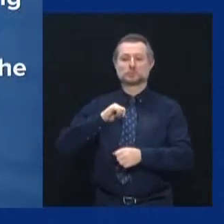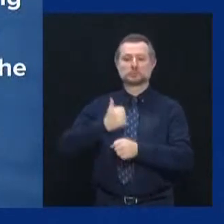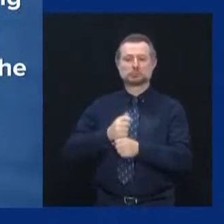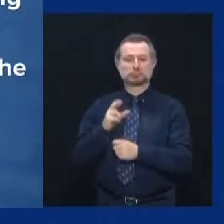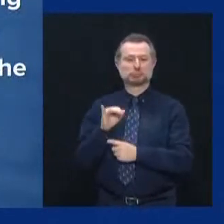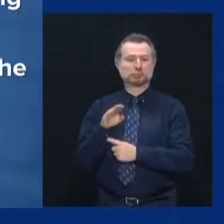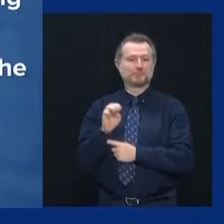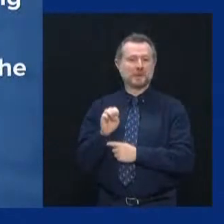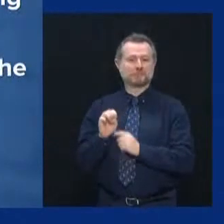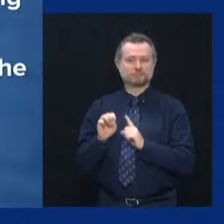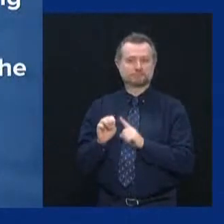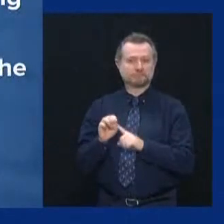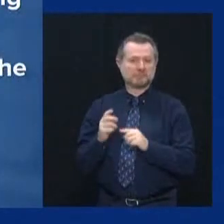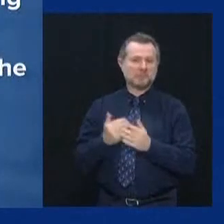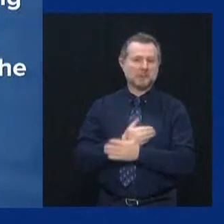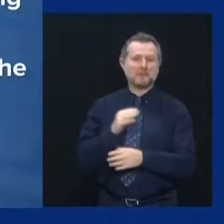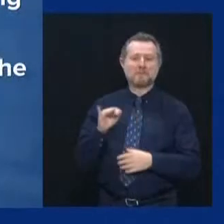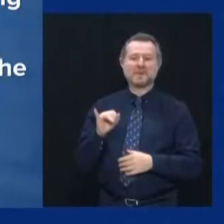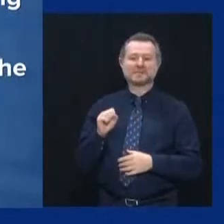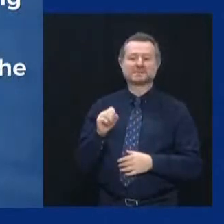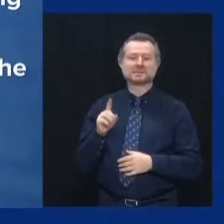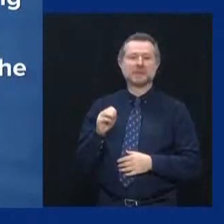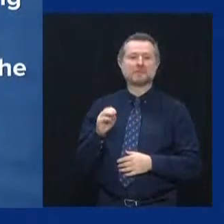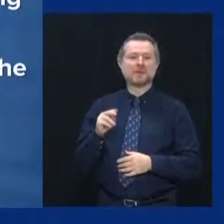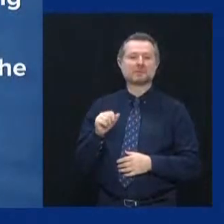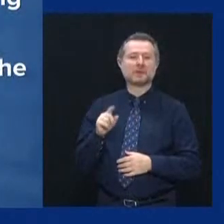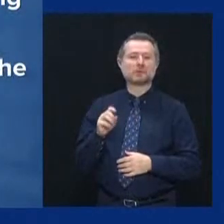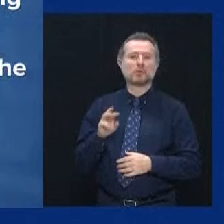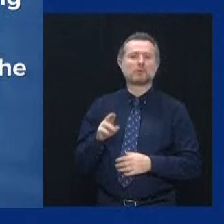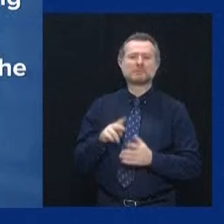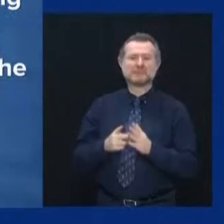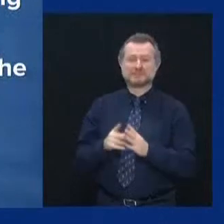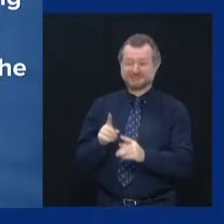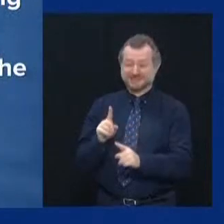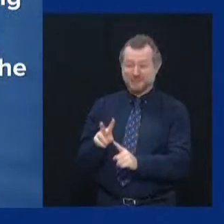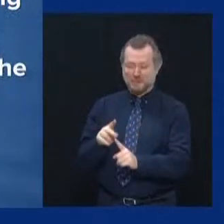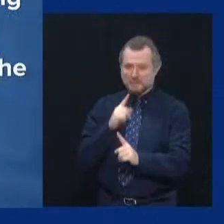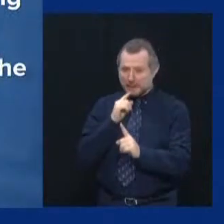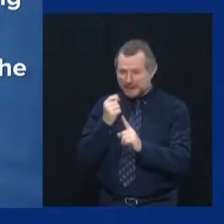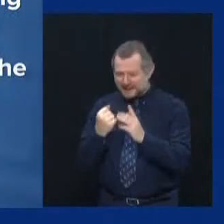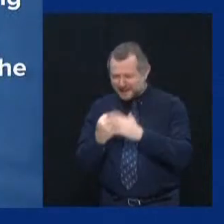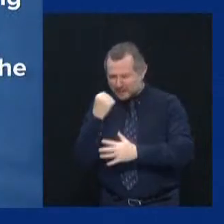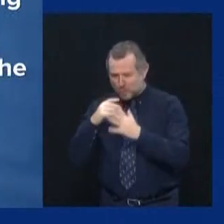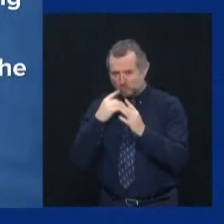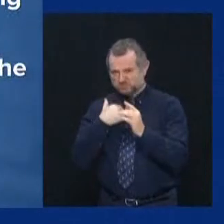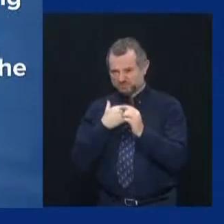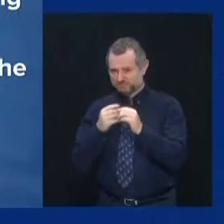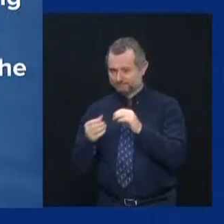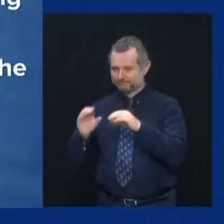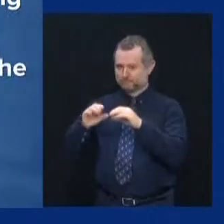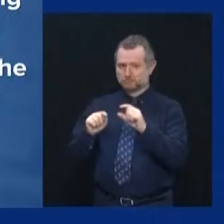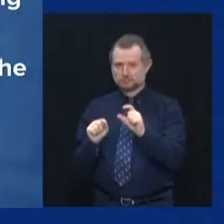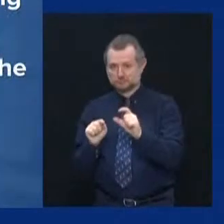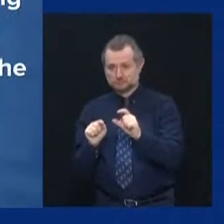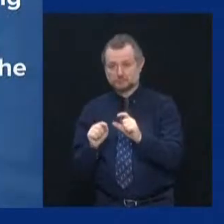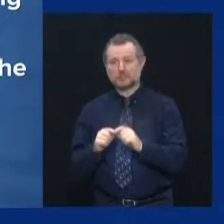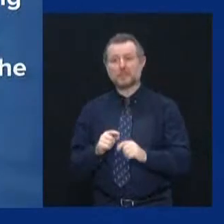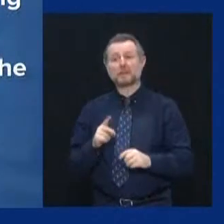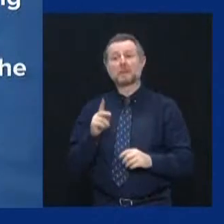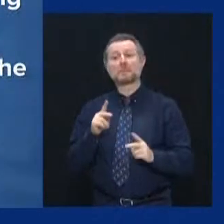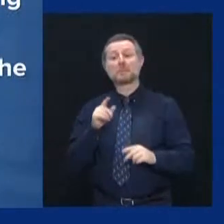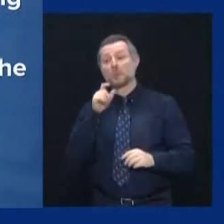is a misdemeanor for domestic violence people who